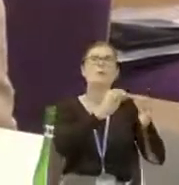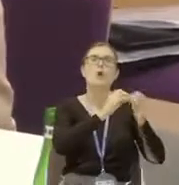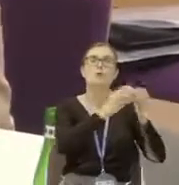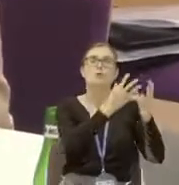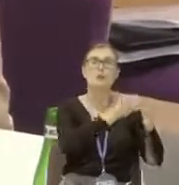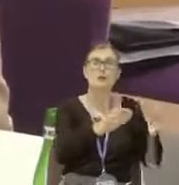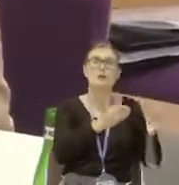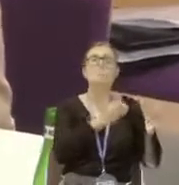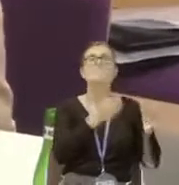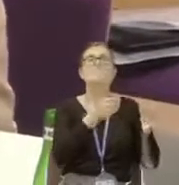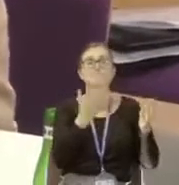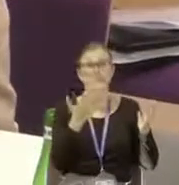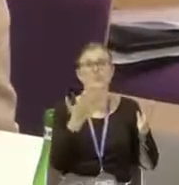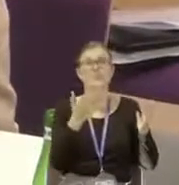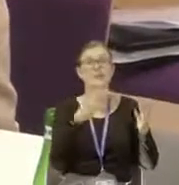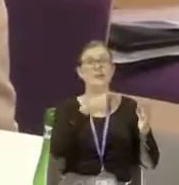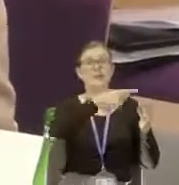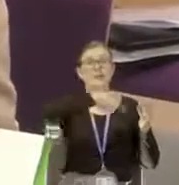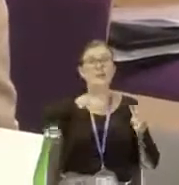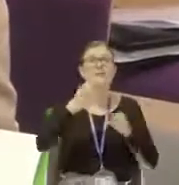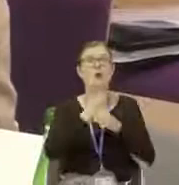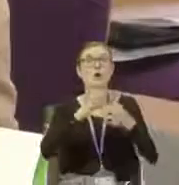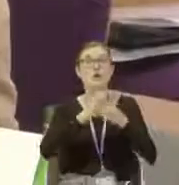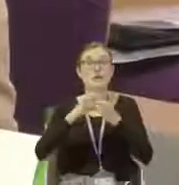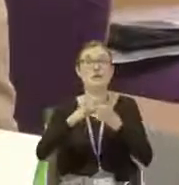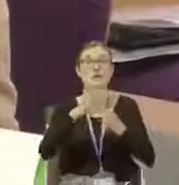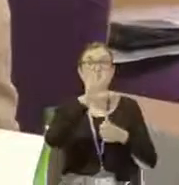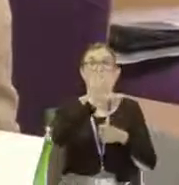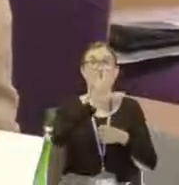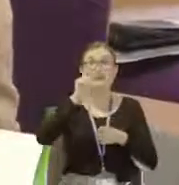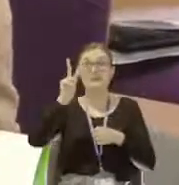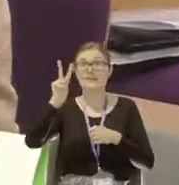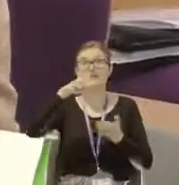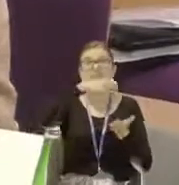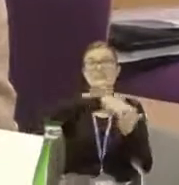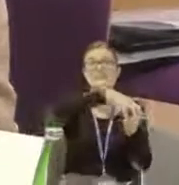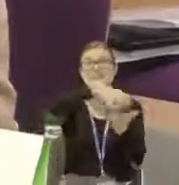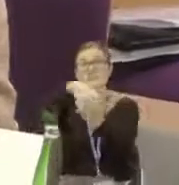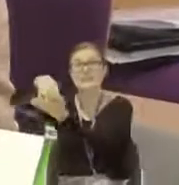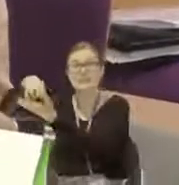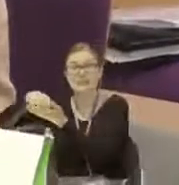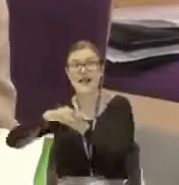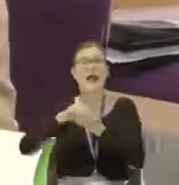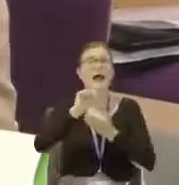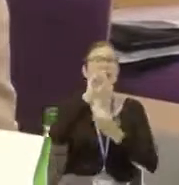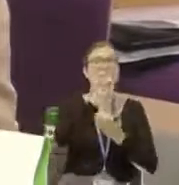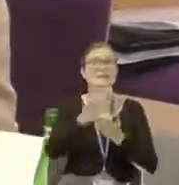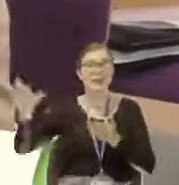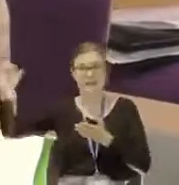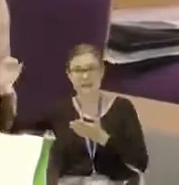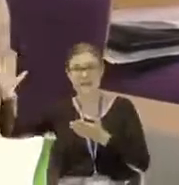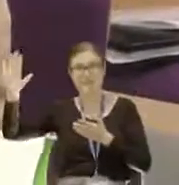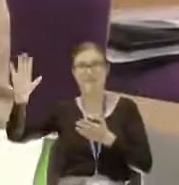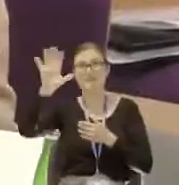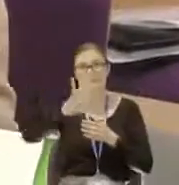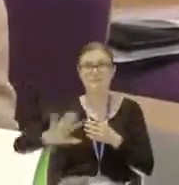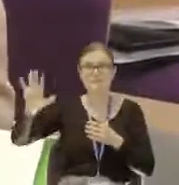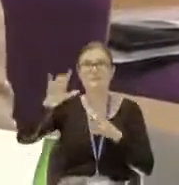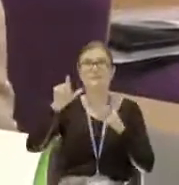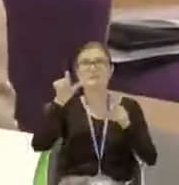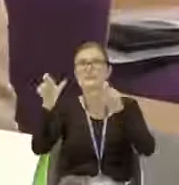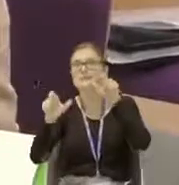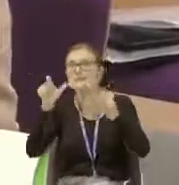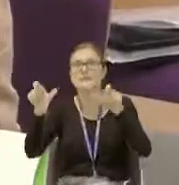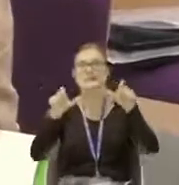learn from each other on how to control pollution, on how to enhance what we call as green and blue